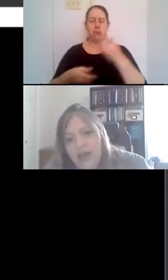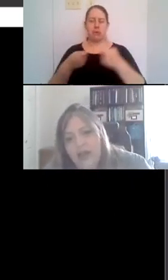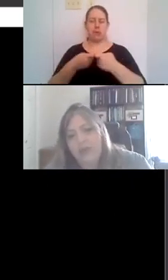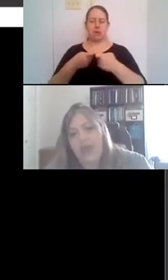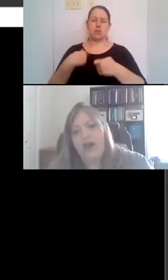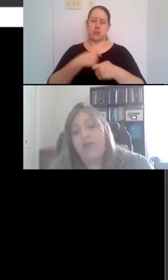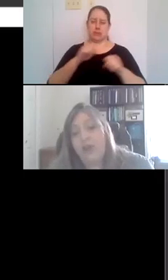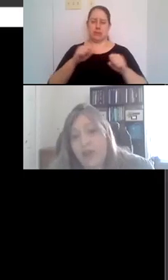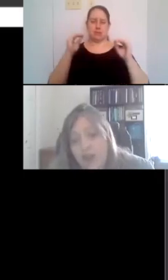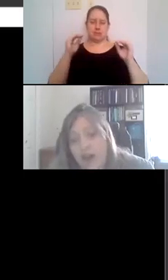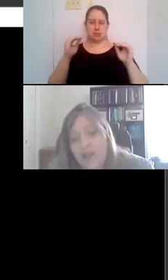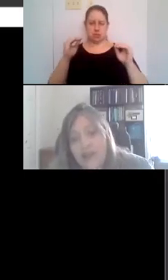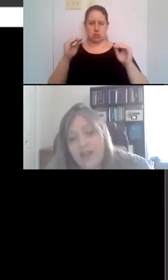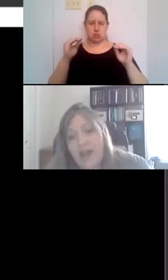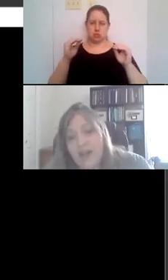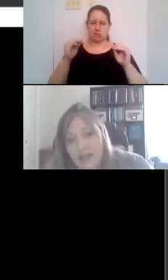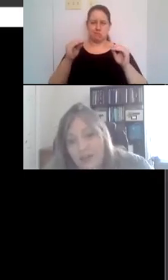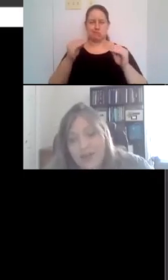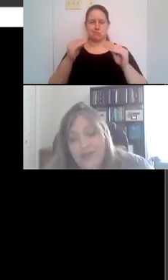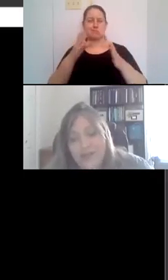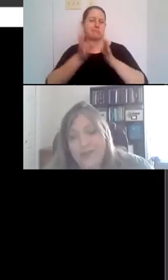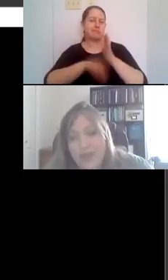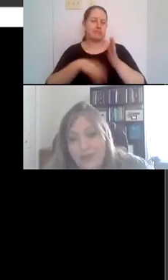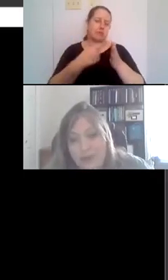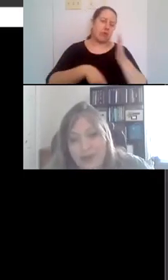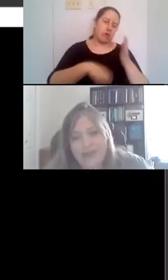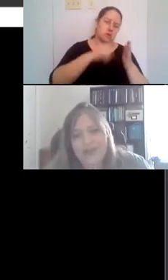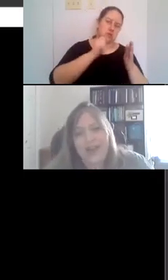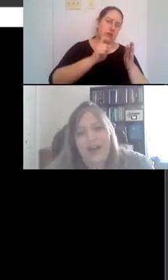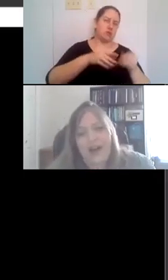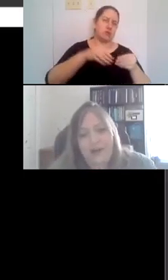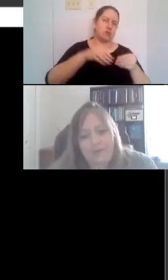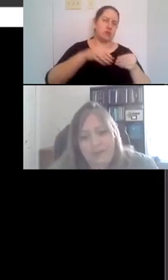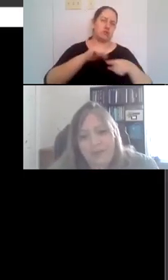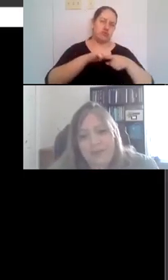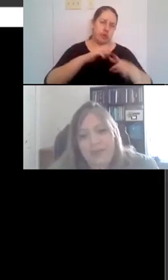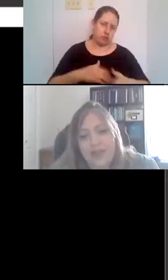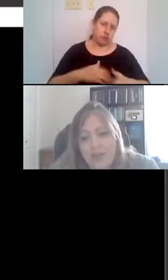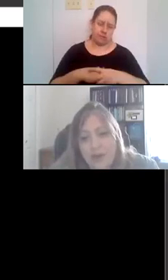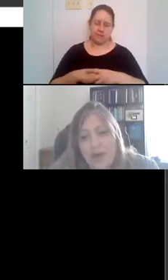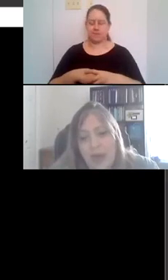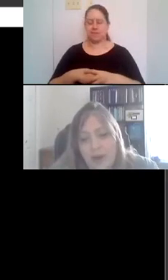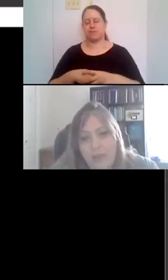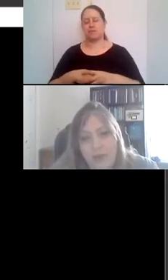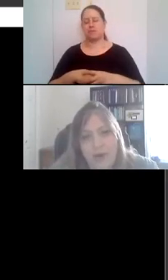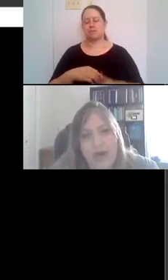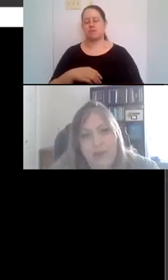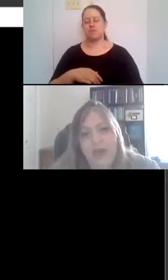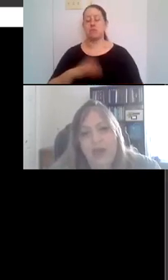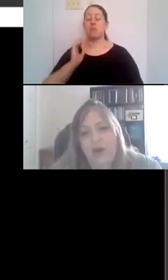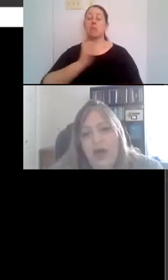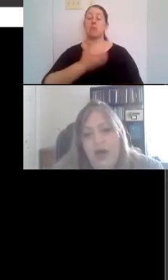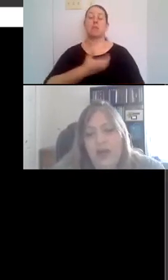that at very little cost and not ask anyone to do that for us. So about our